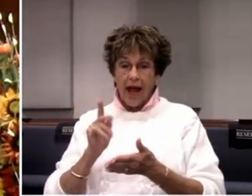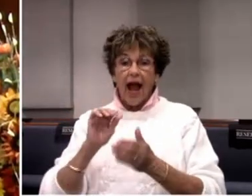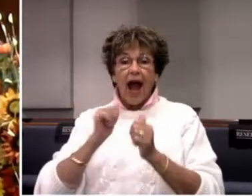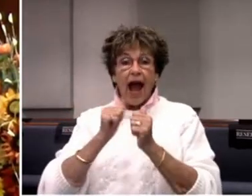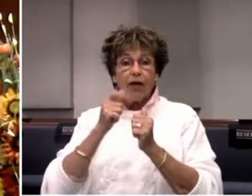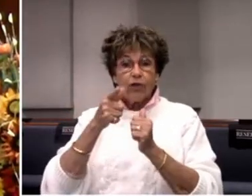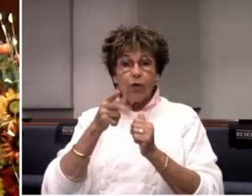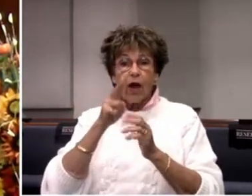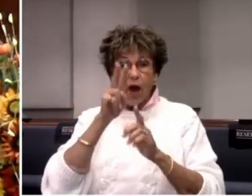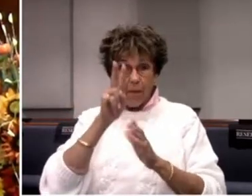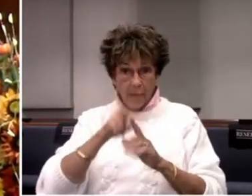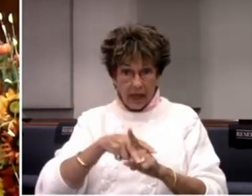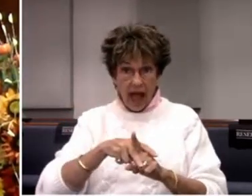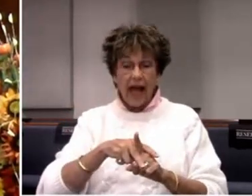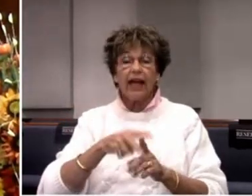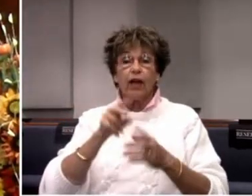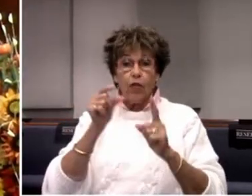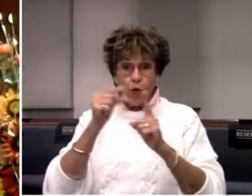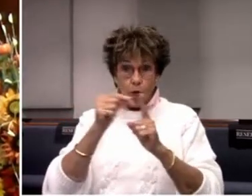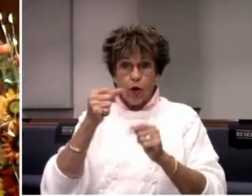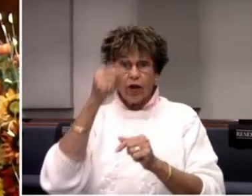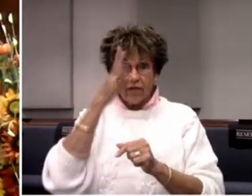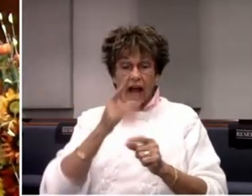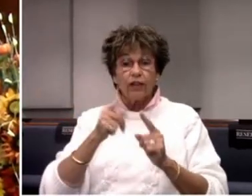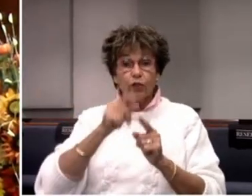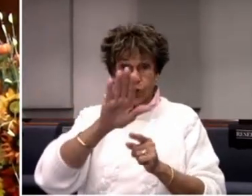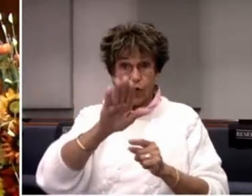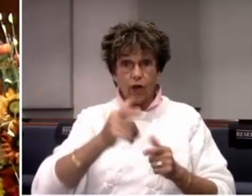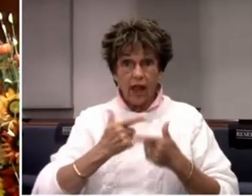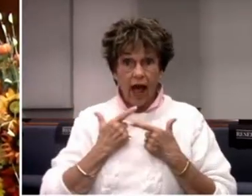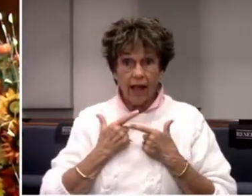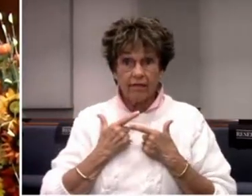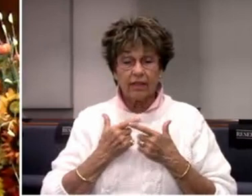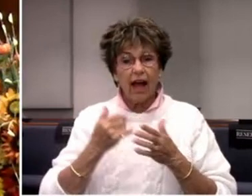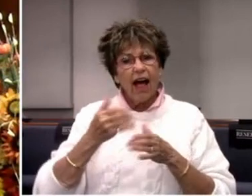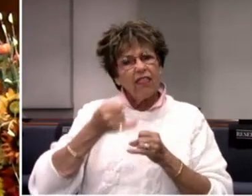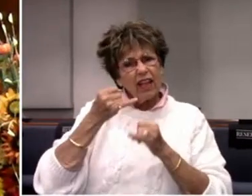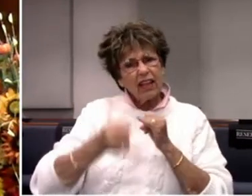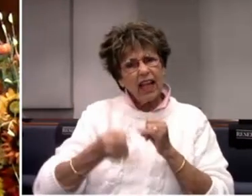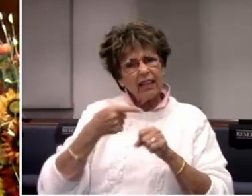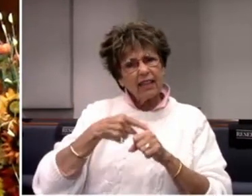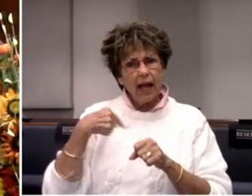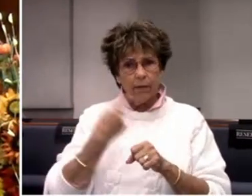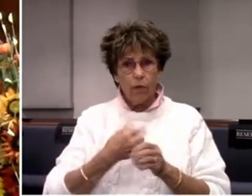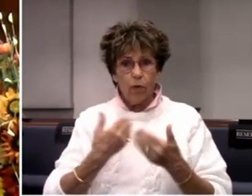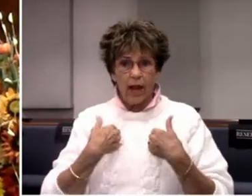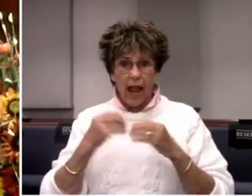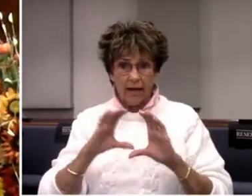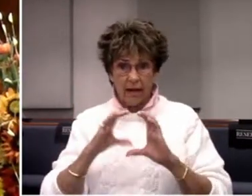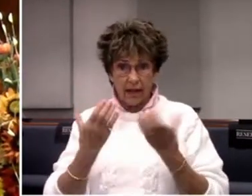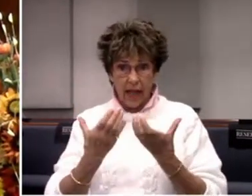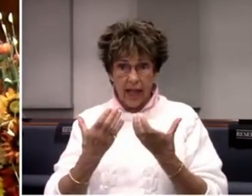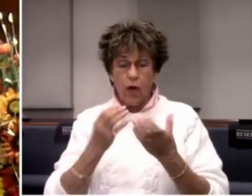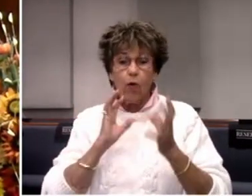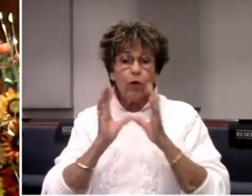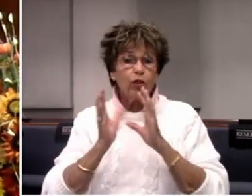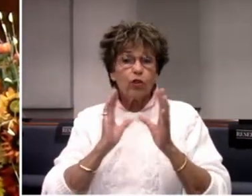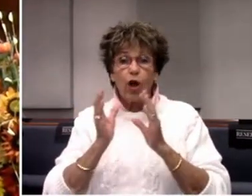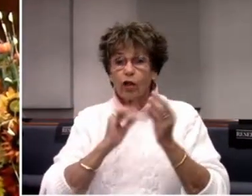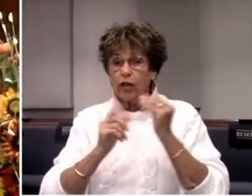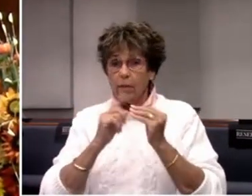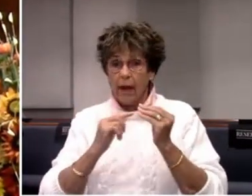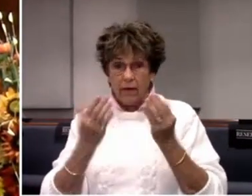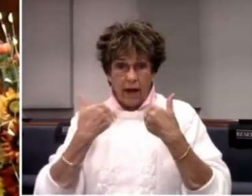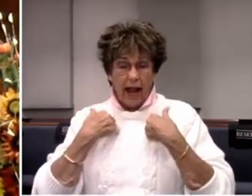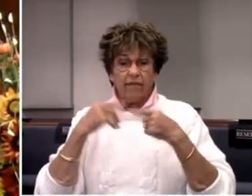Word of God practically to your life. The last time that we had class, we talked about having the same